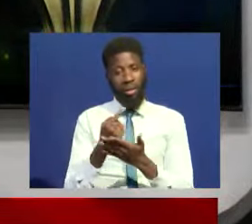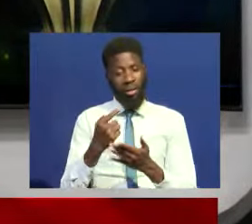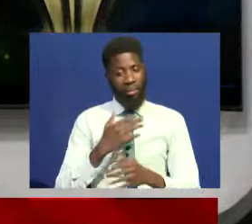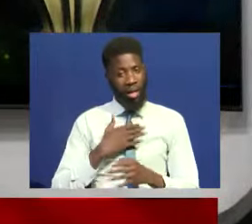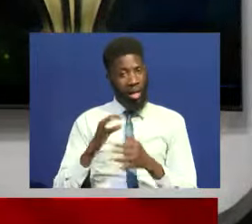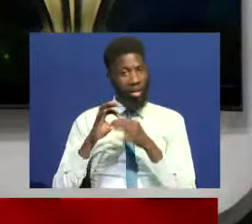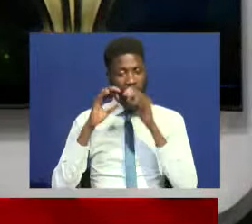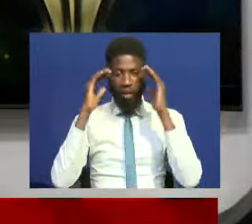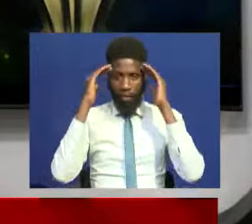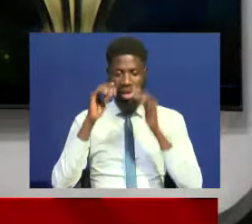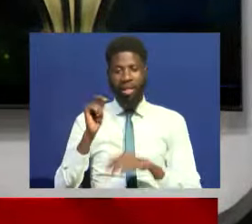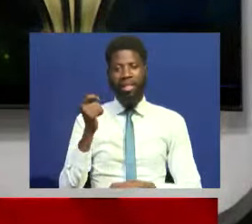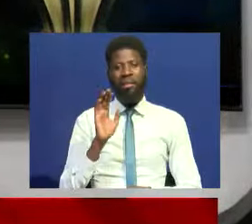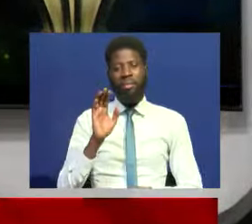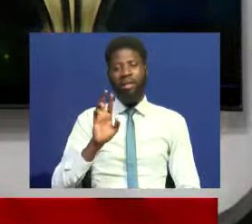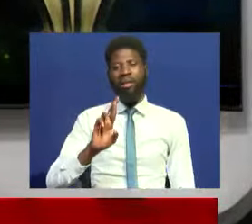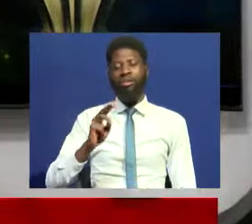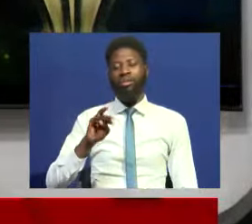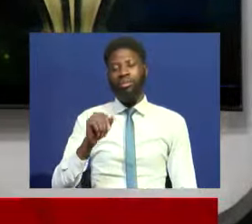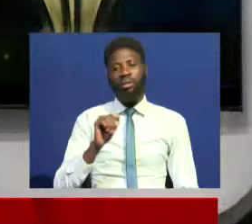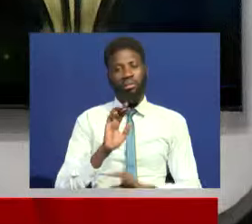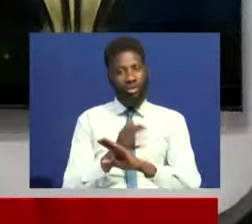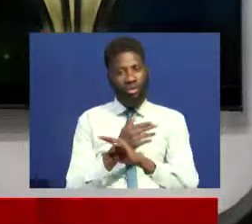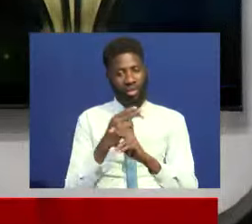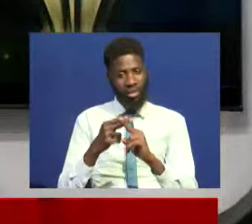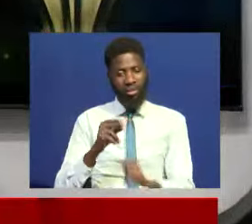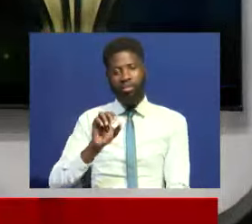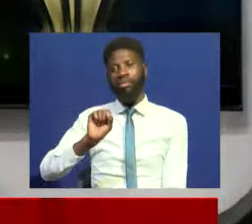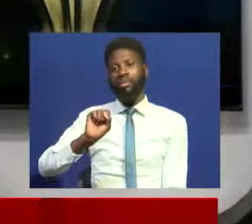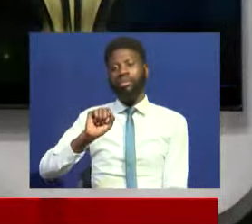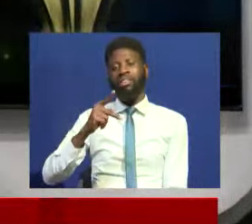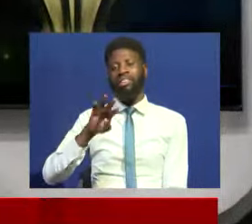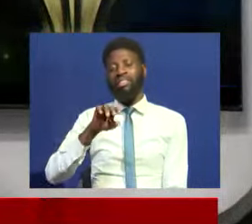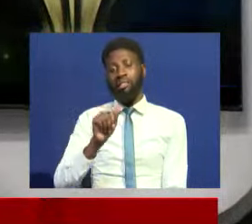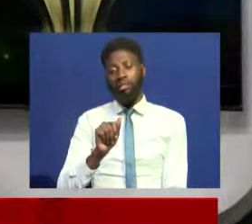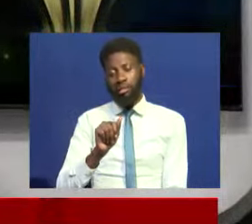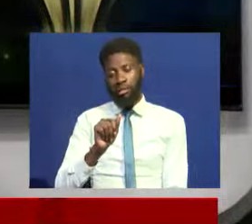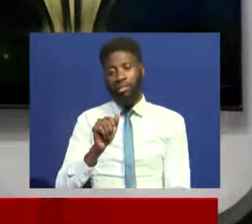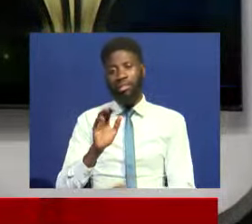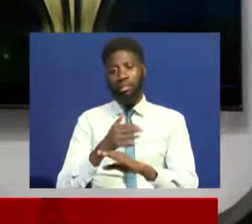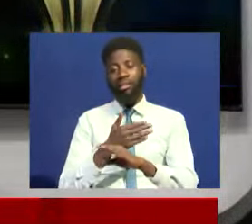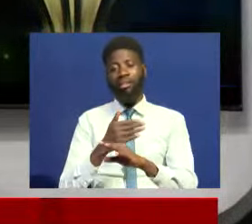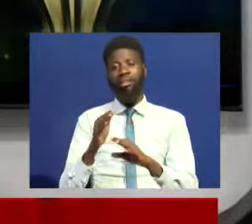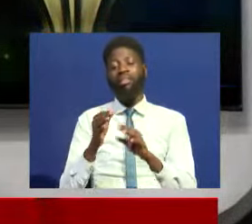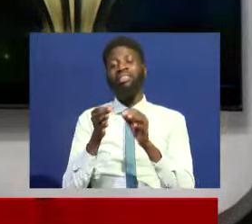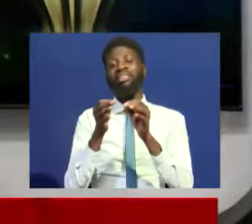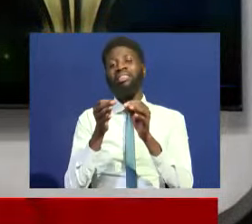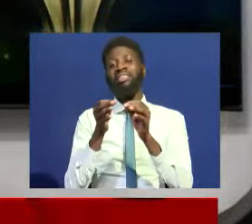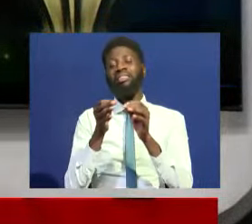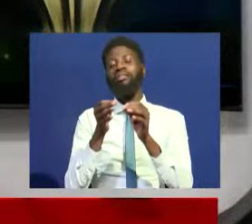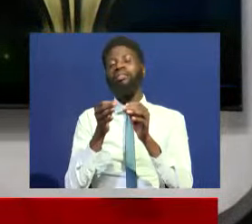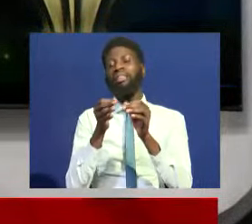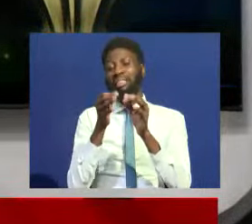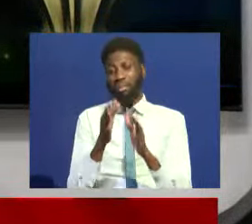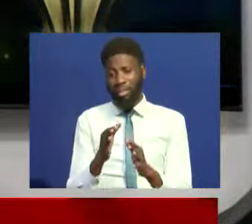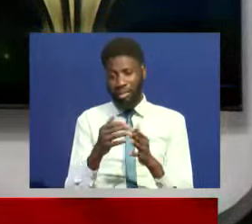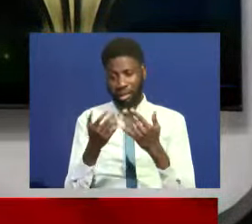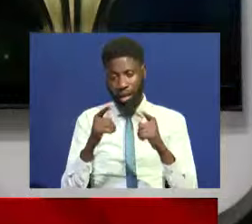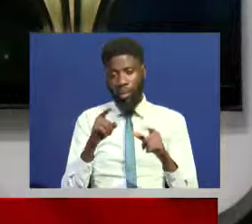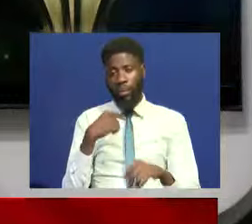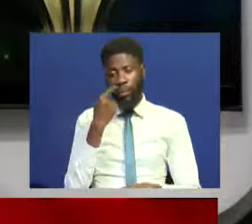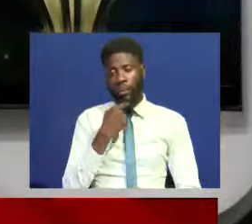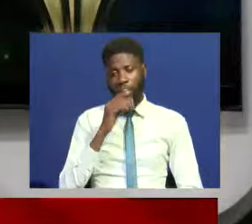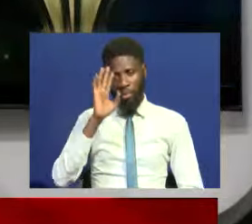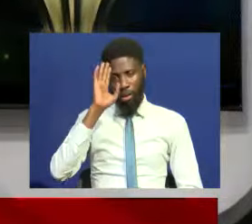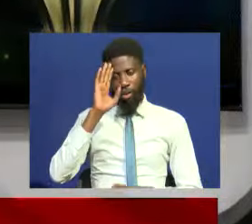on Kenyan Rhumba music. My name is Shiksha Arora. The sign language interpreter tonight has been Byron Abuli. Good night.